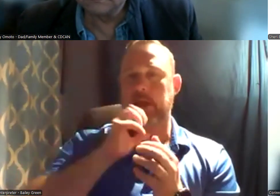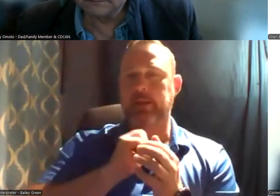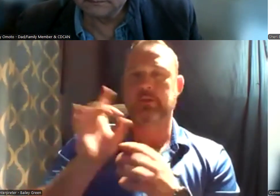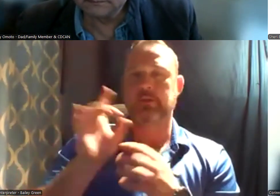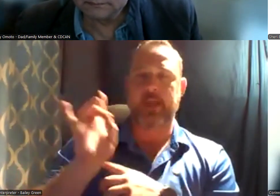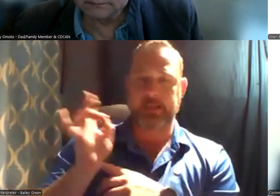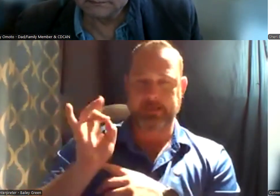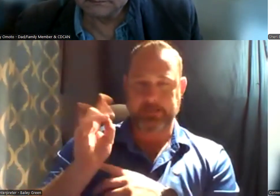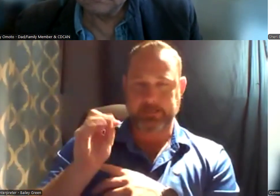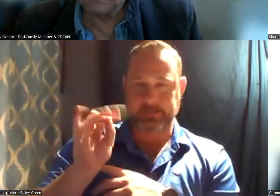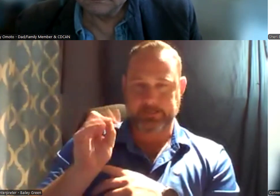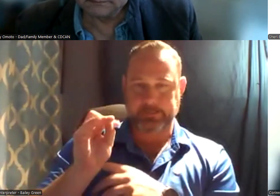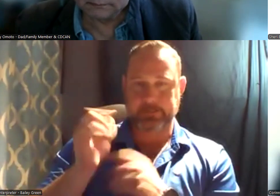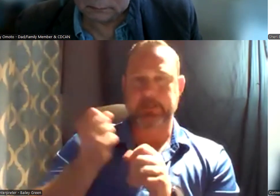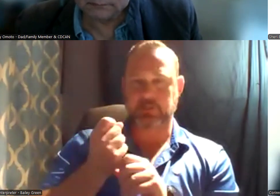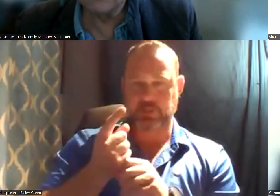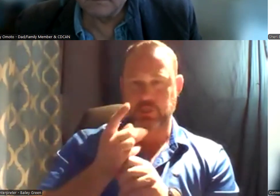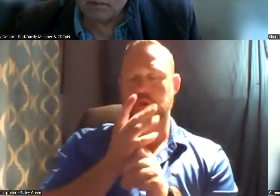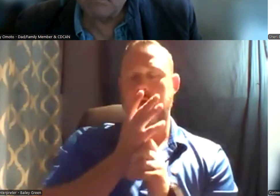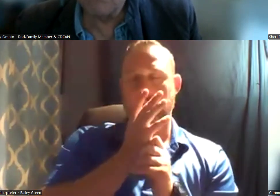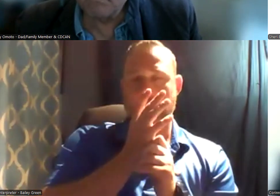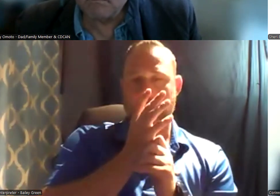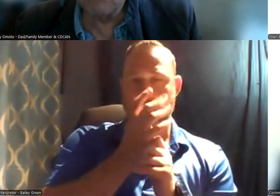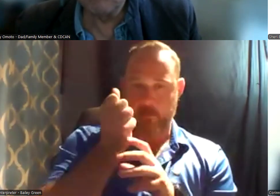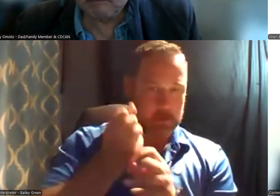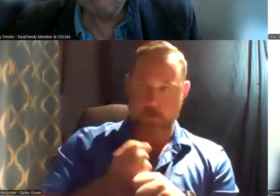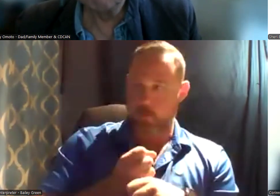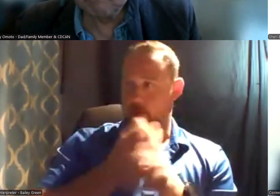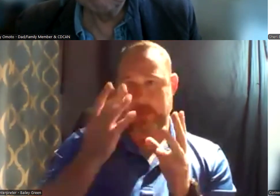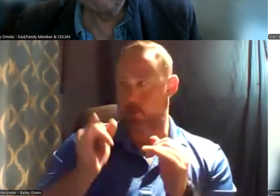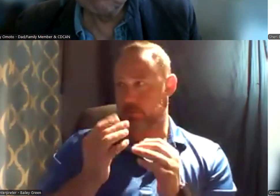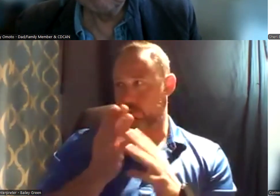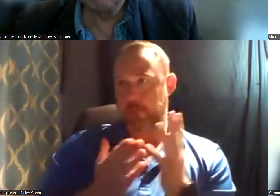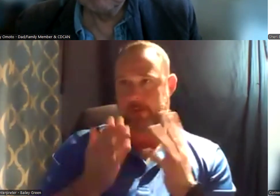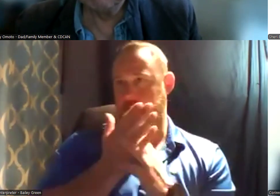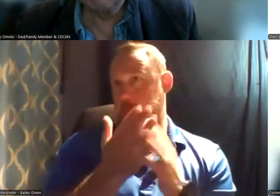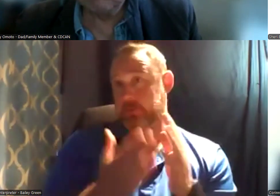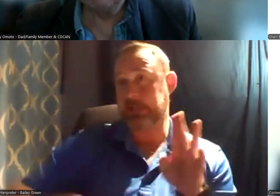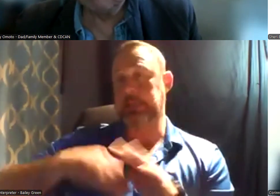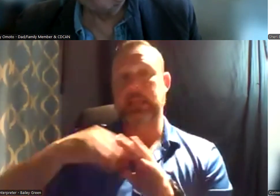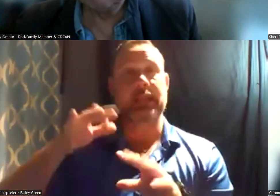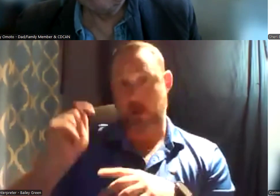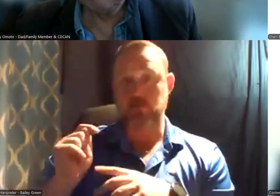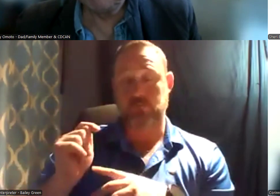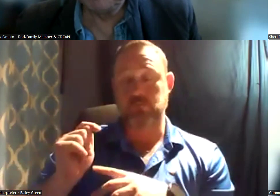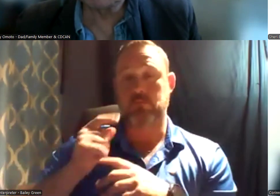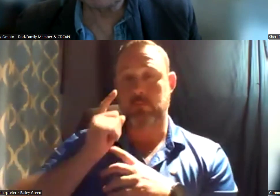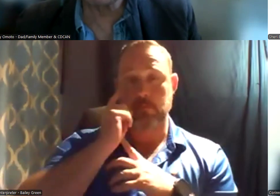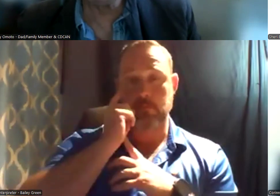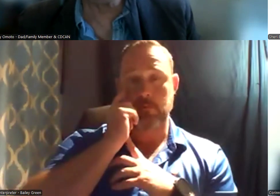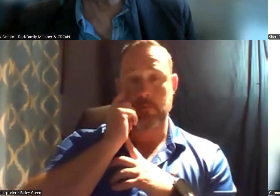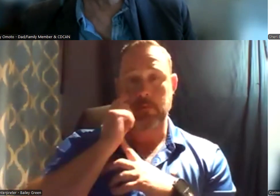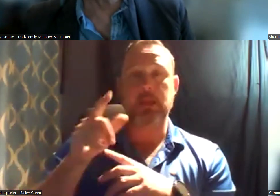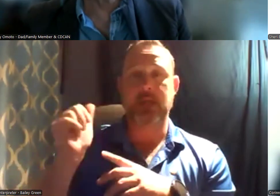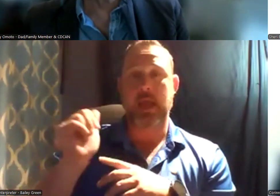80 next year, that are going to be without some intervention kicked out into the street, because here an